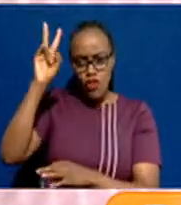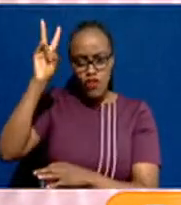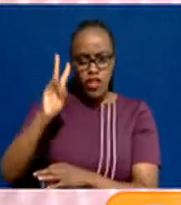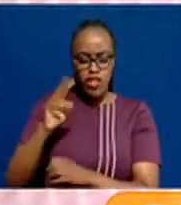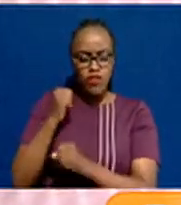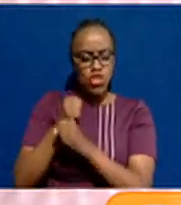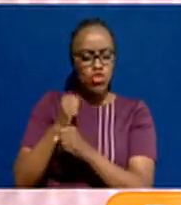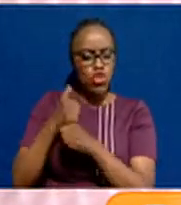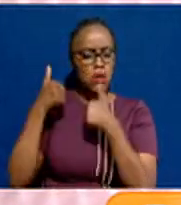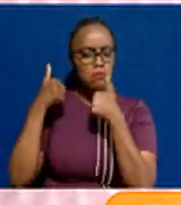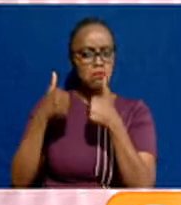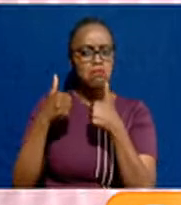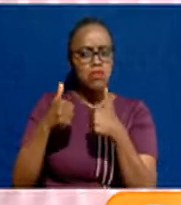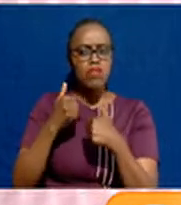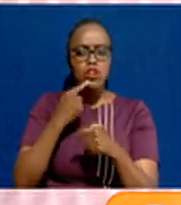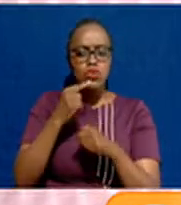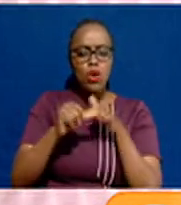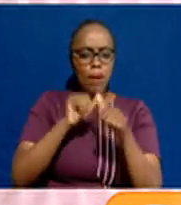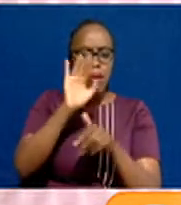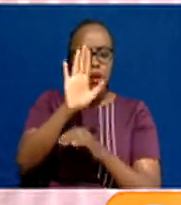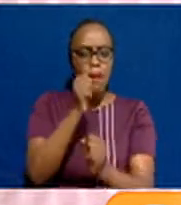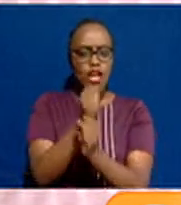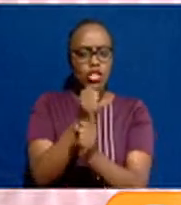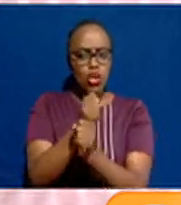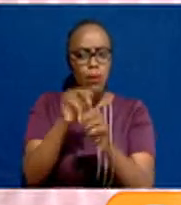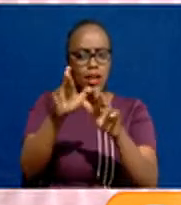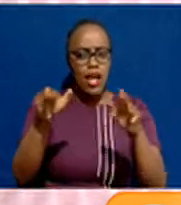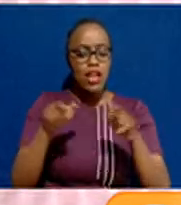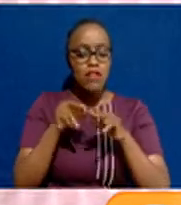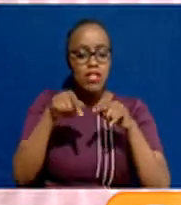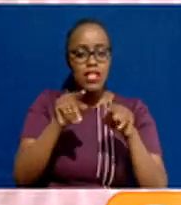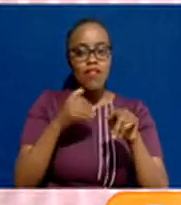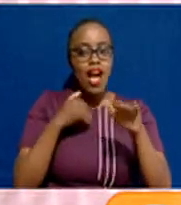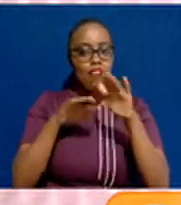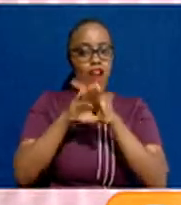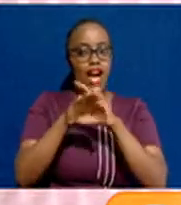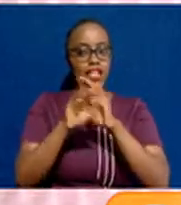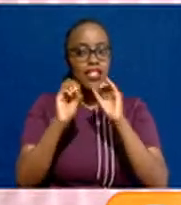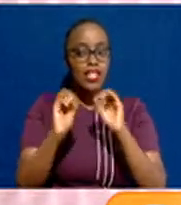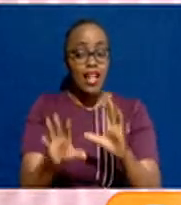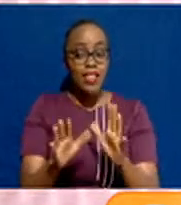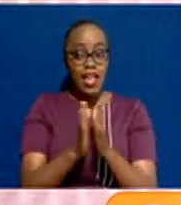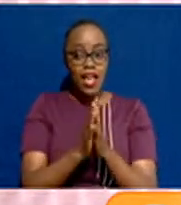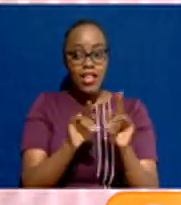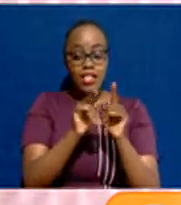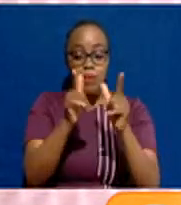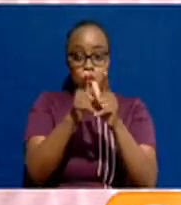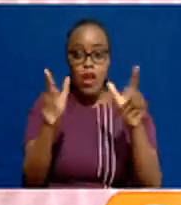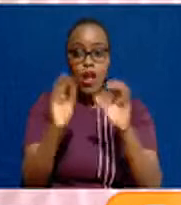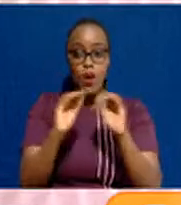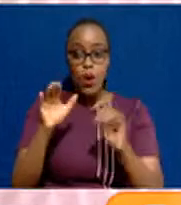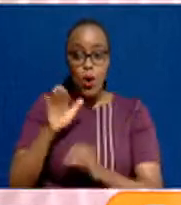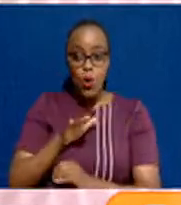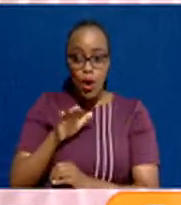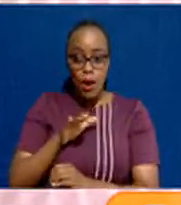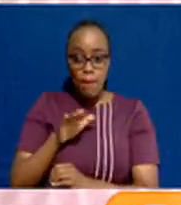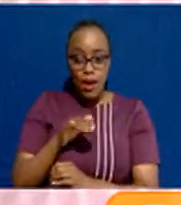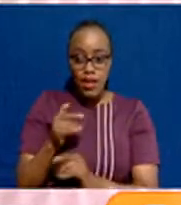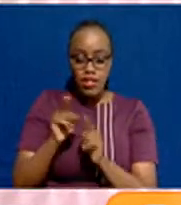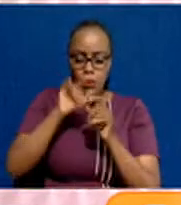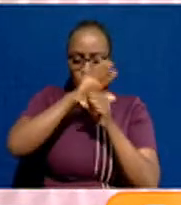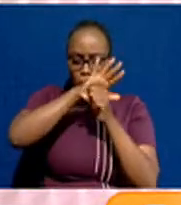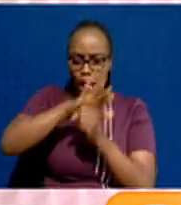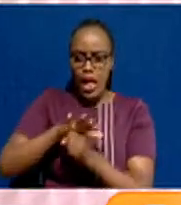does an excellent job, speak about her work in a room that she doesn't have access to. Mm. and don't allow a woman to actually be